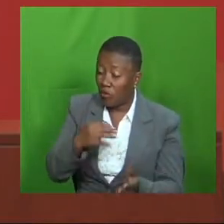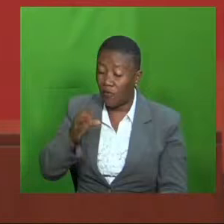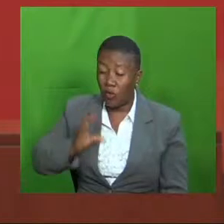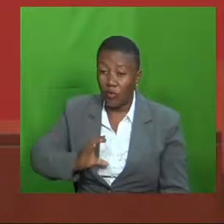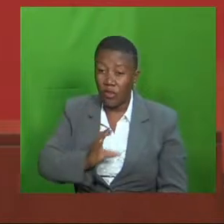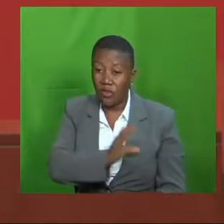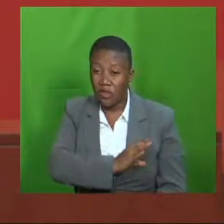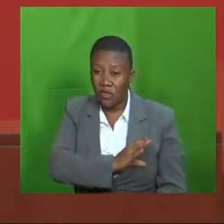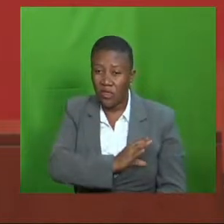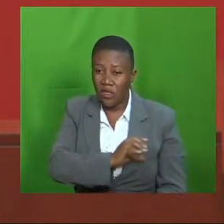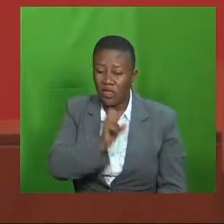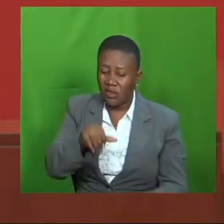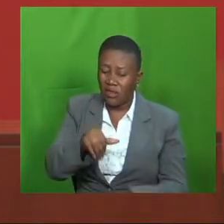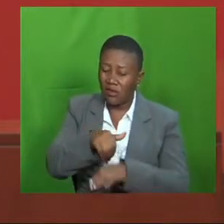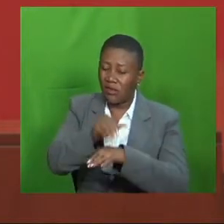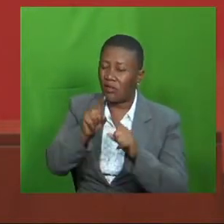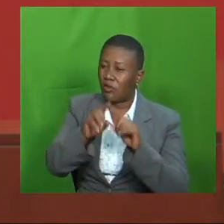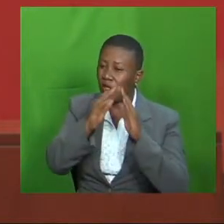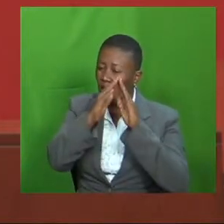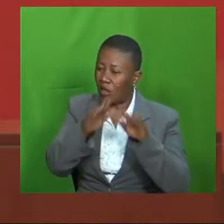in the form of a report.